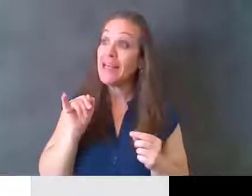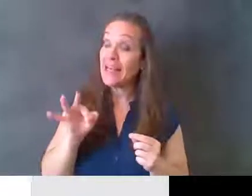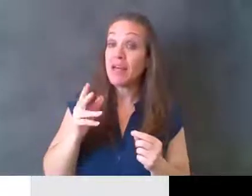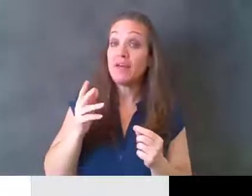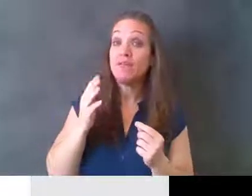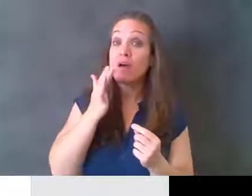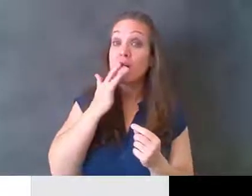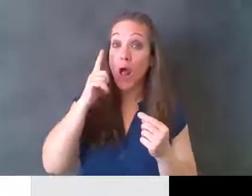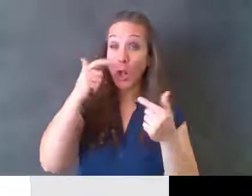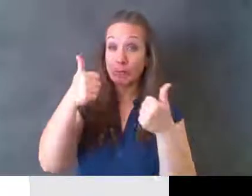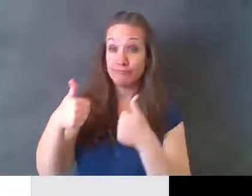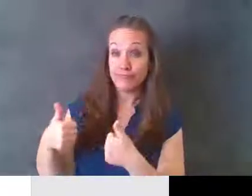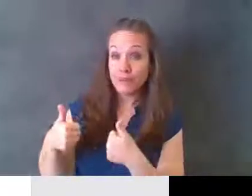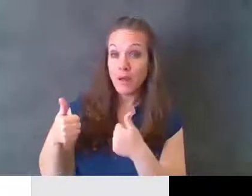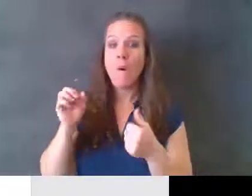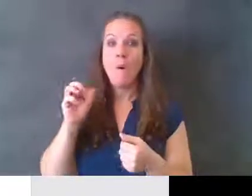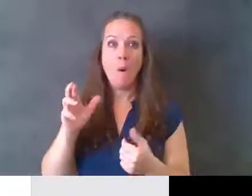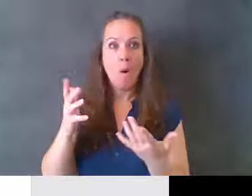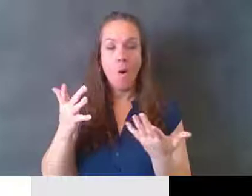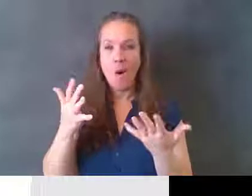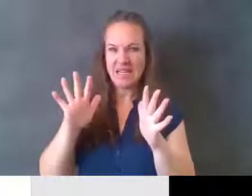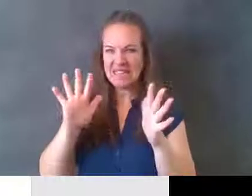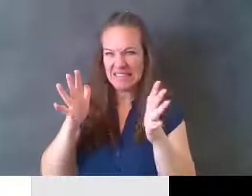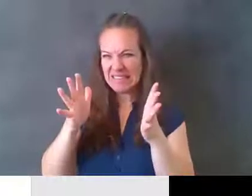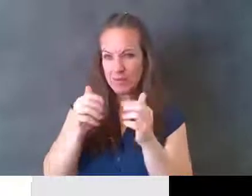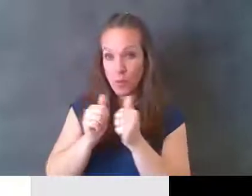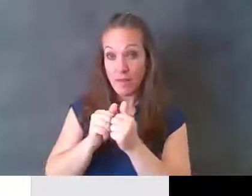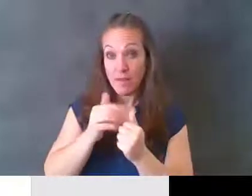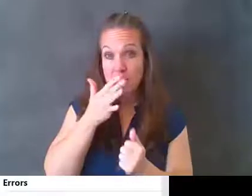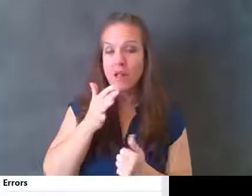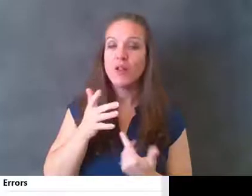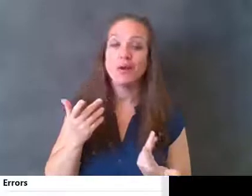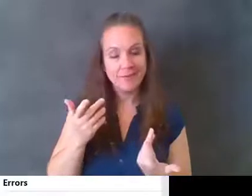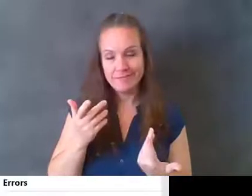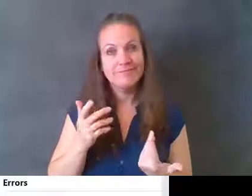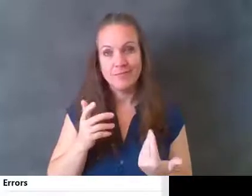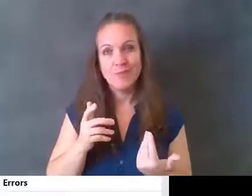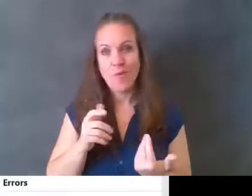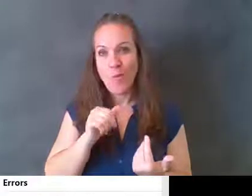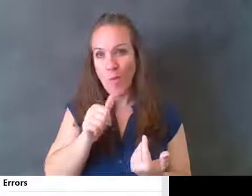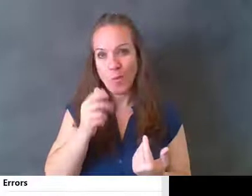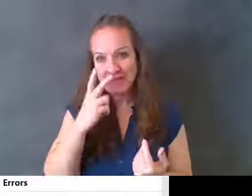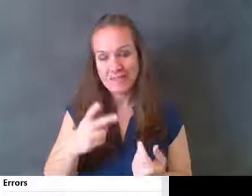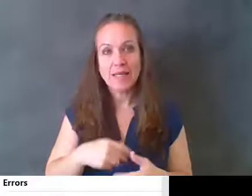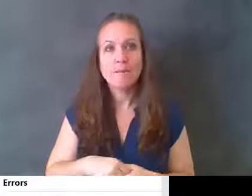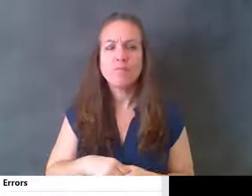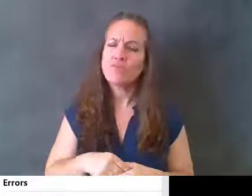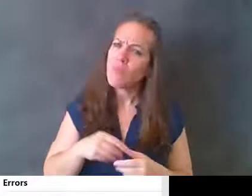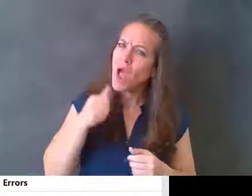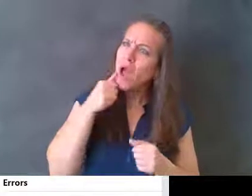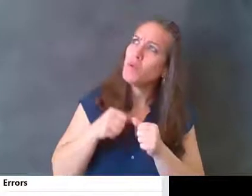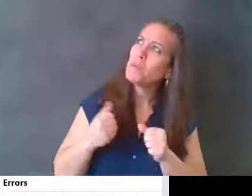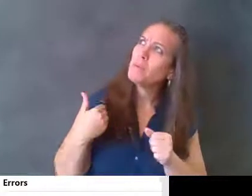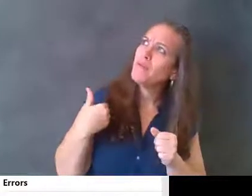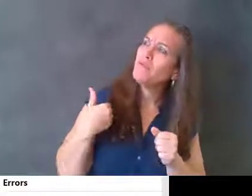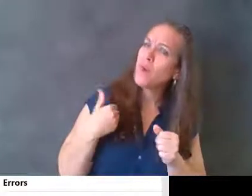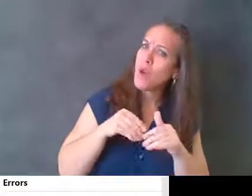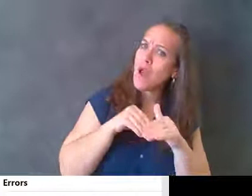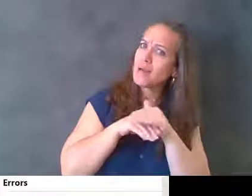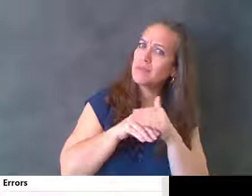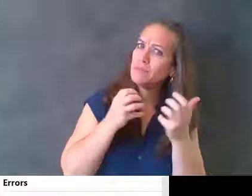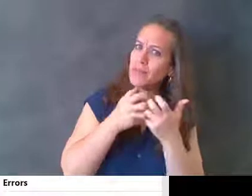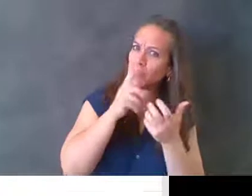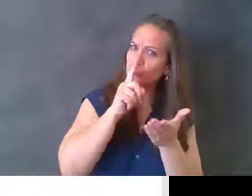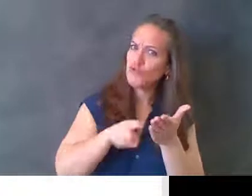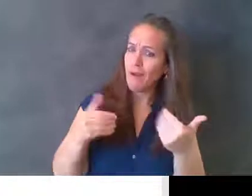And I'm going to bring back my accessibility checker here because I remember I had a warning that had to do with color. And let's see,